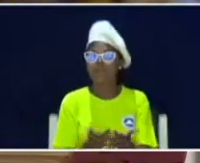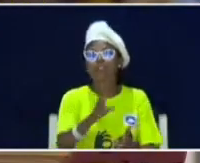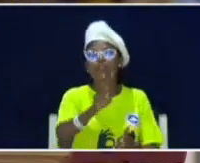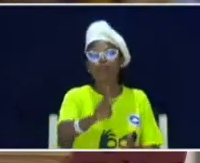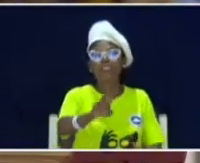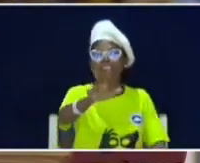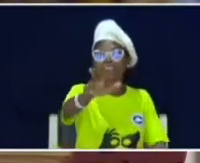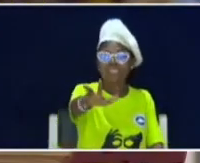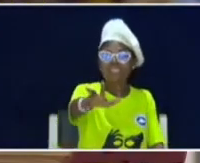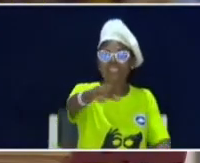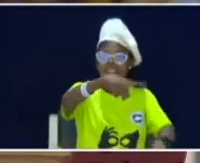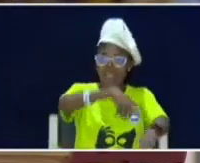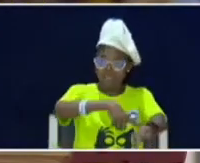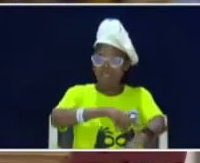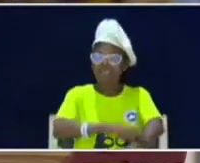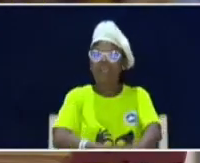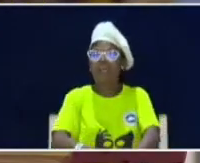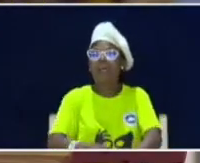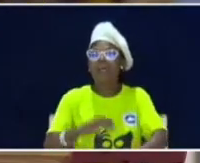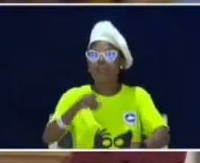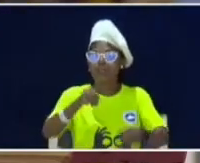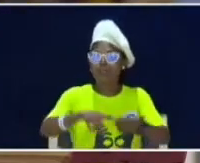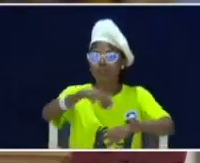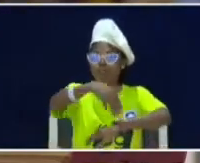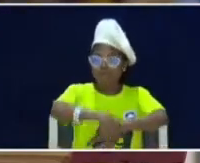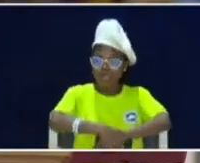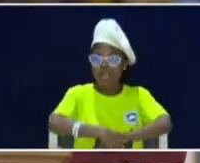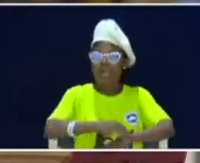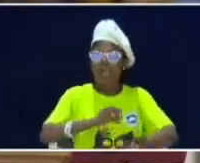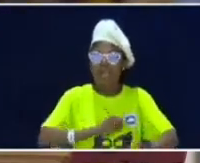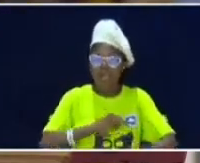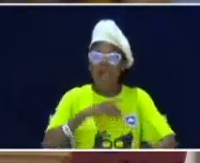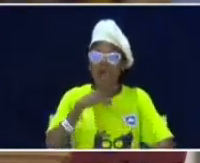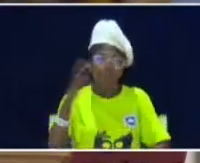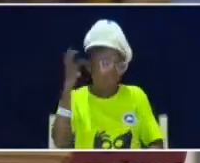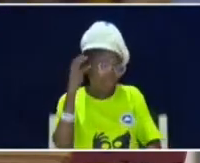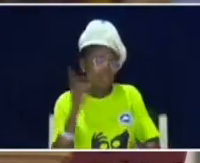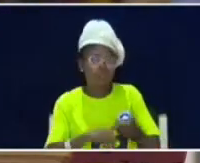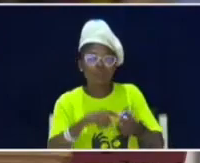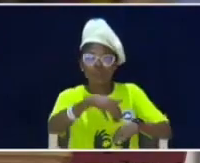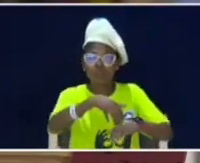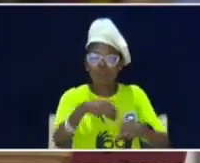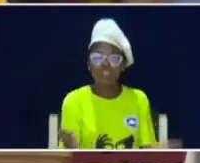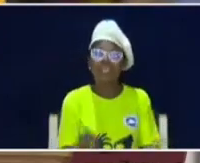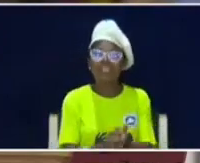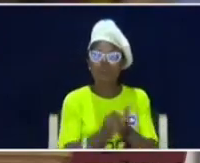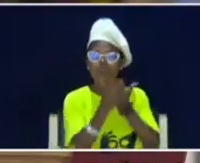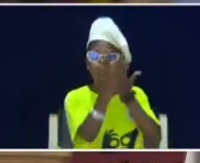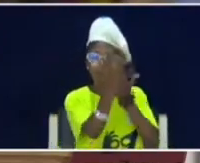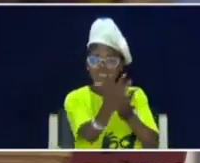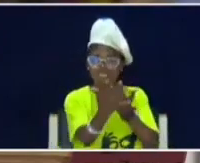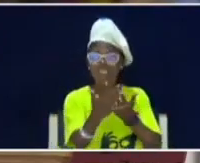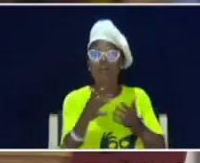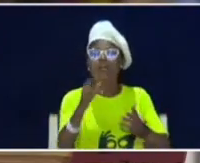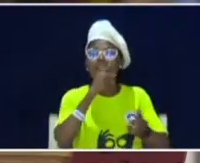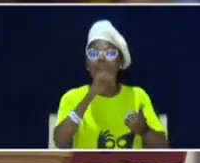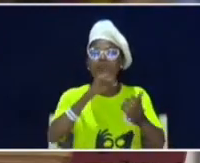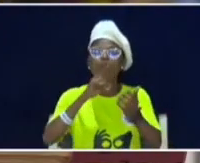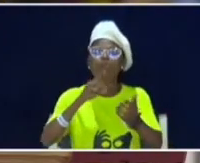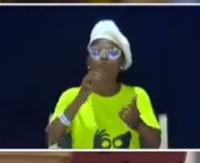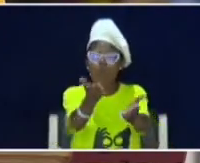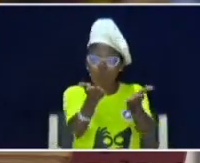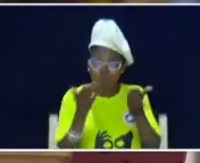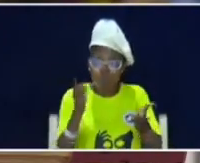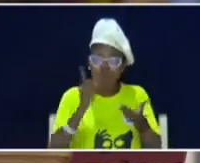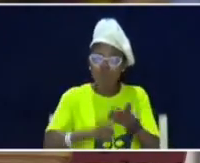times. But tonight, I wish someone will be here tonight that will desire, that will burn to